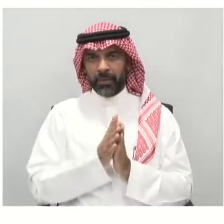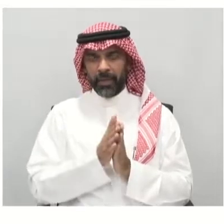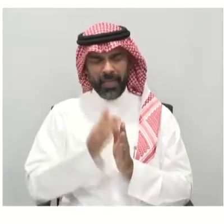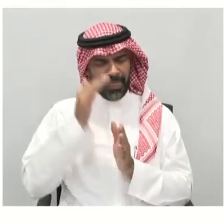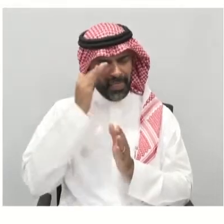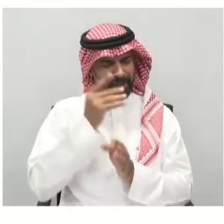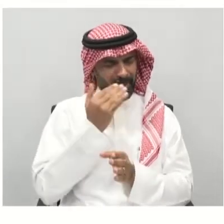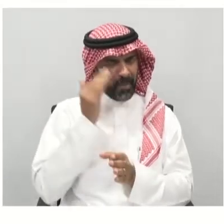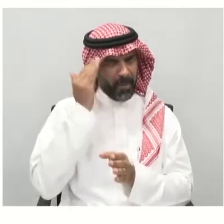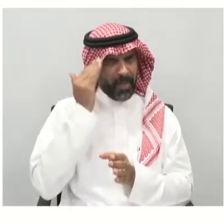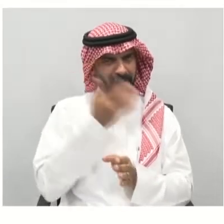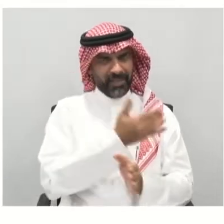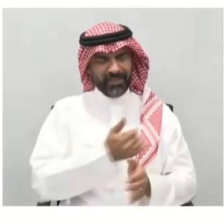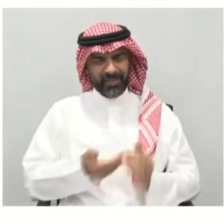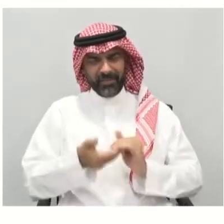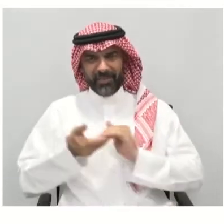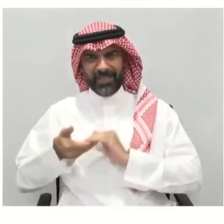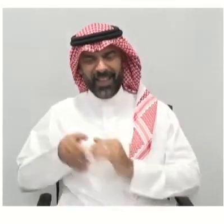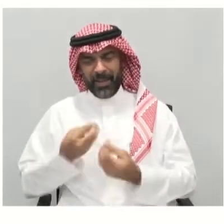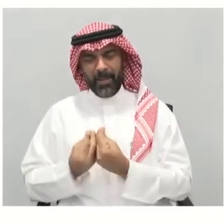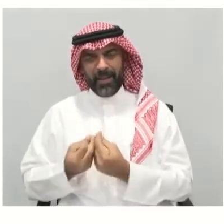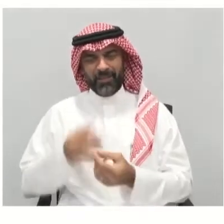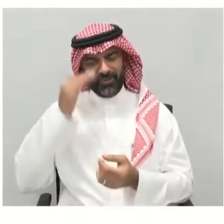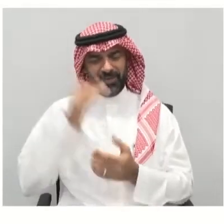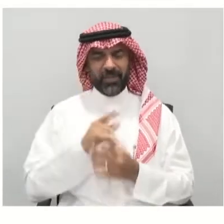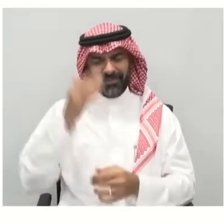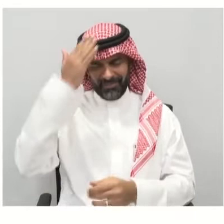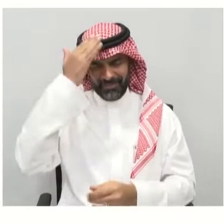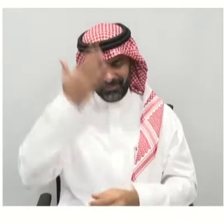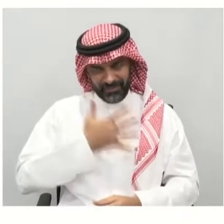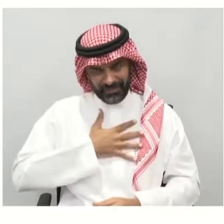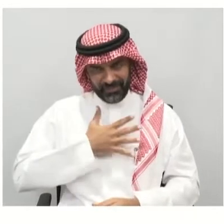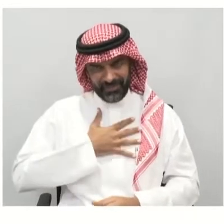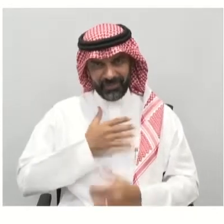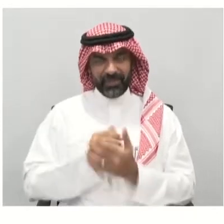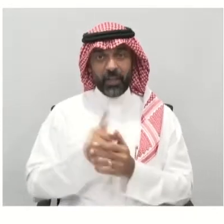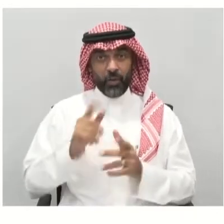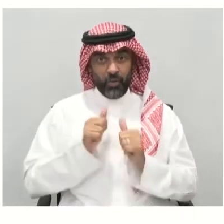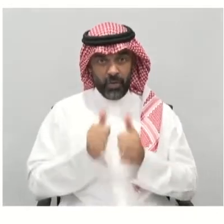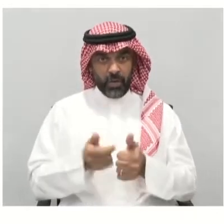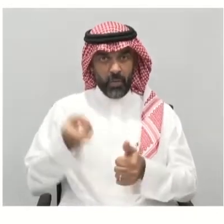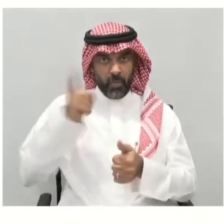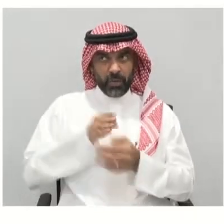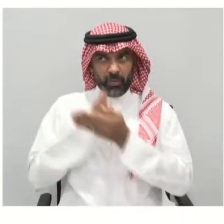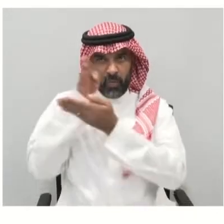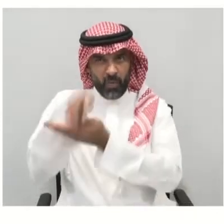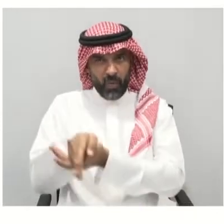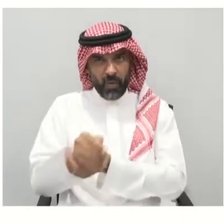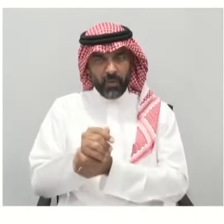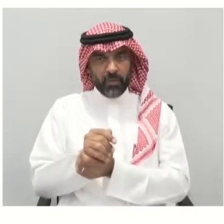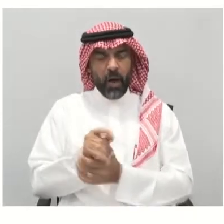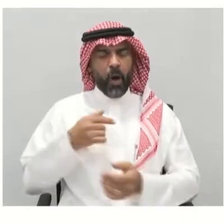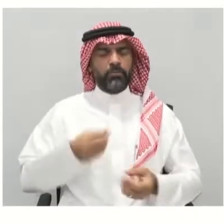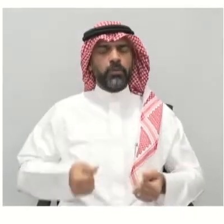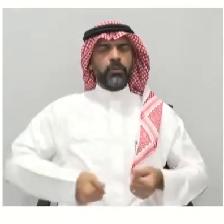Thank you again for helping me out today, Layla. My pleasure, Mom. Are you ready for tomorrow's visit? More than